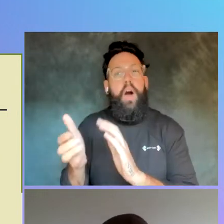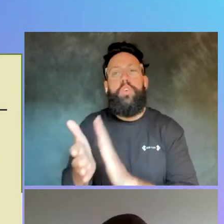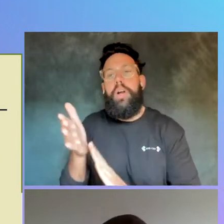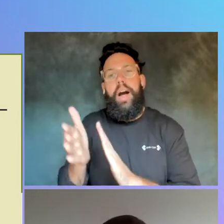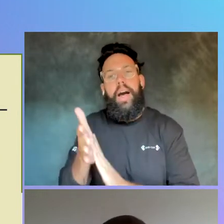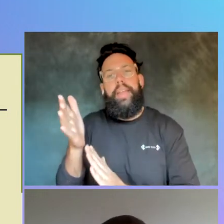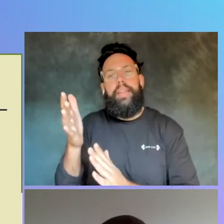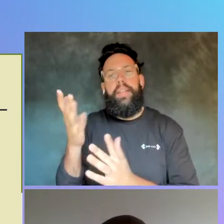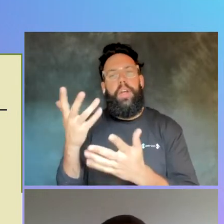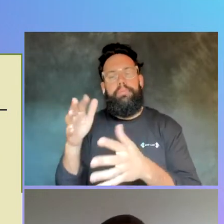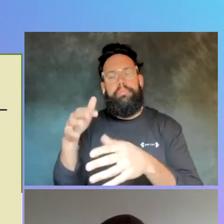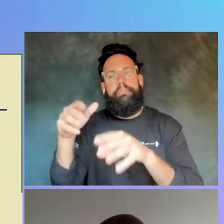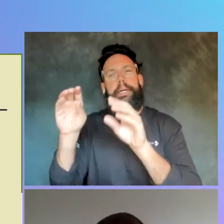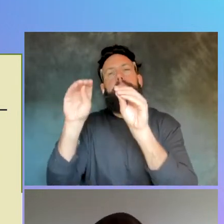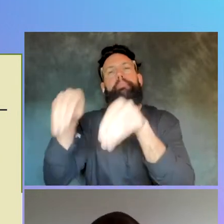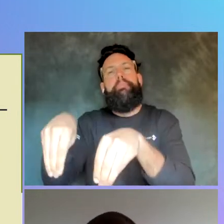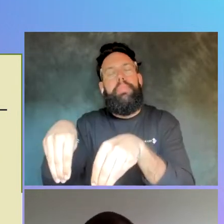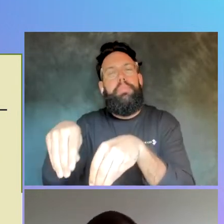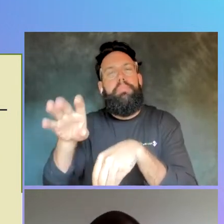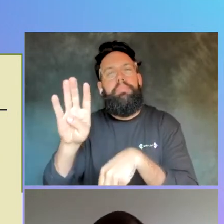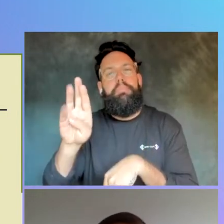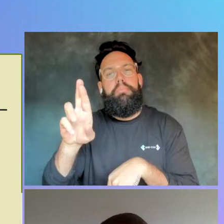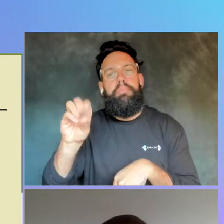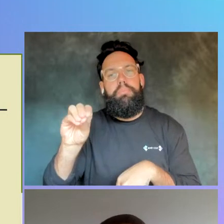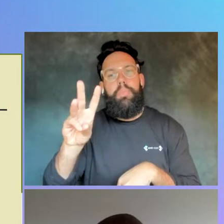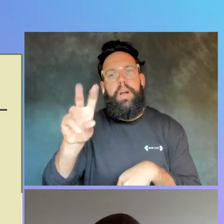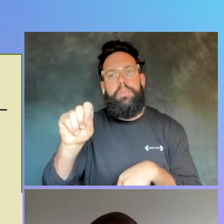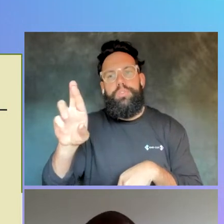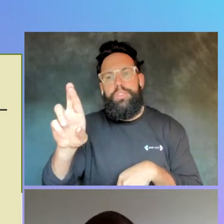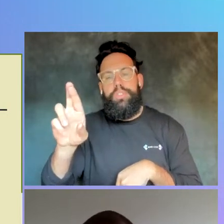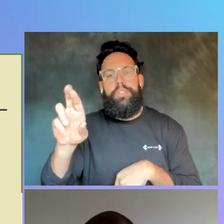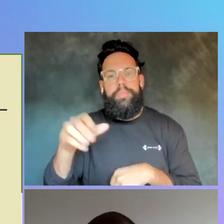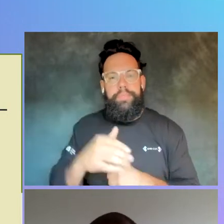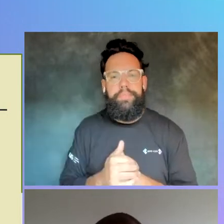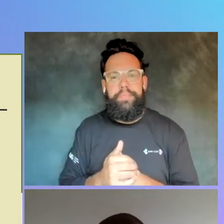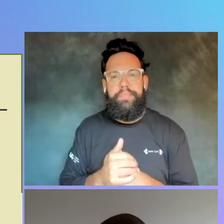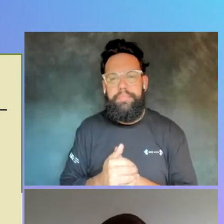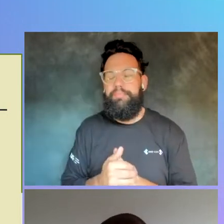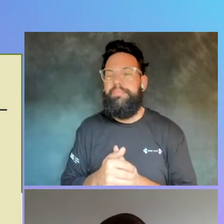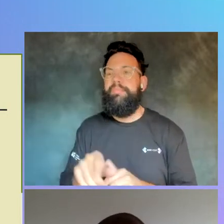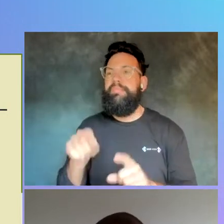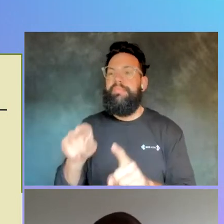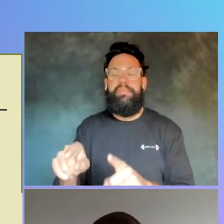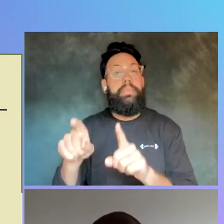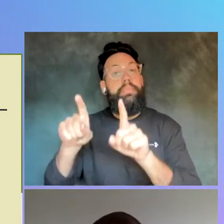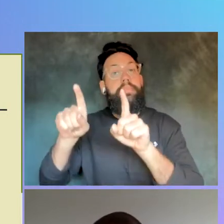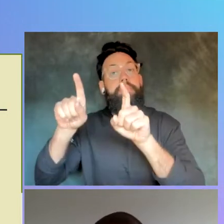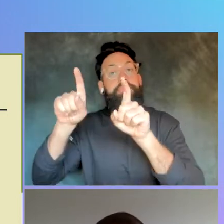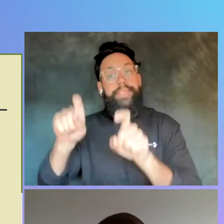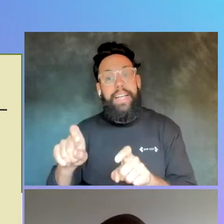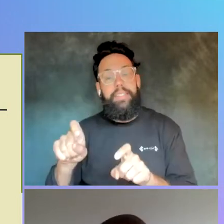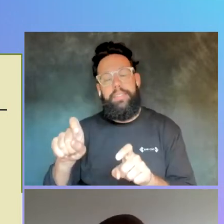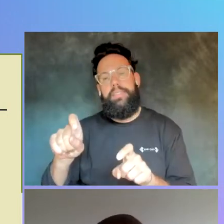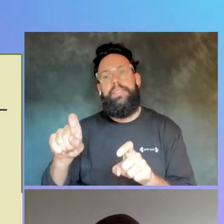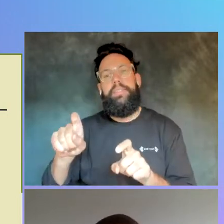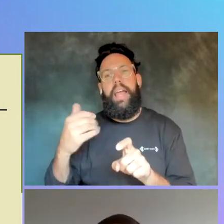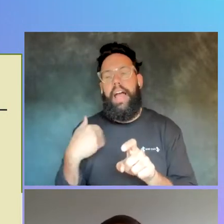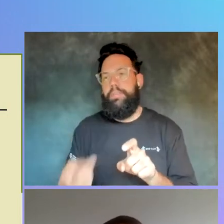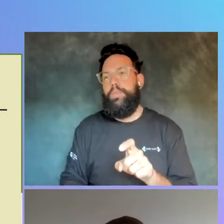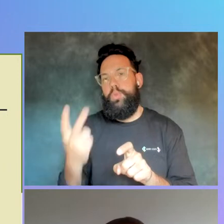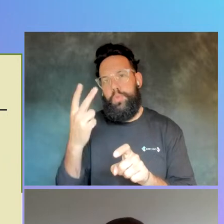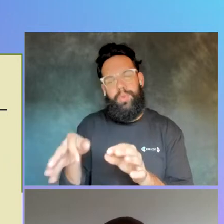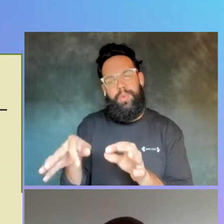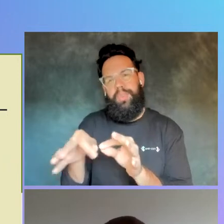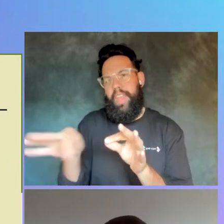a limitation in terms of languages it can use. It can only be written in JavaScript and TypeScript, but it gives